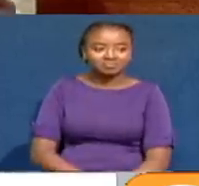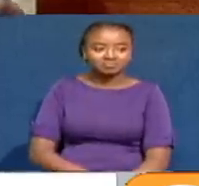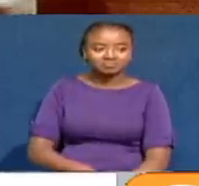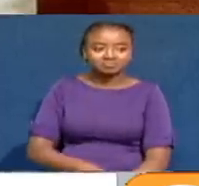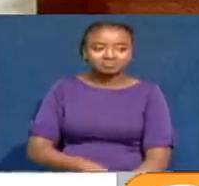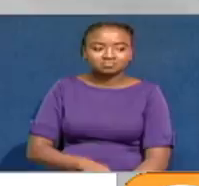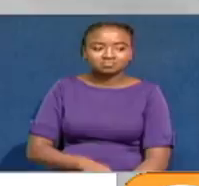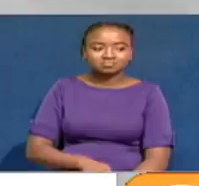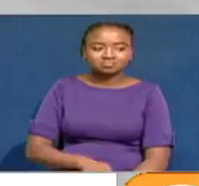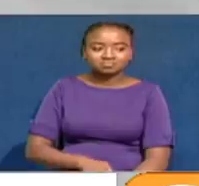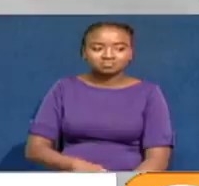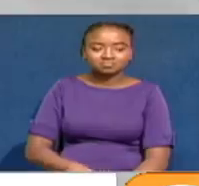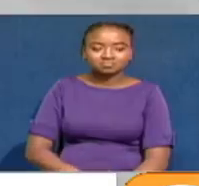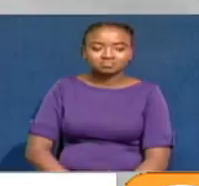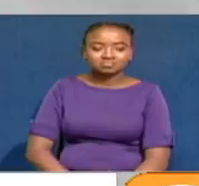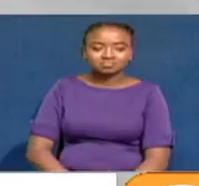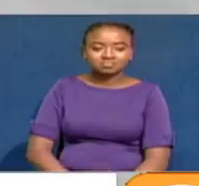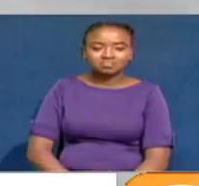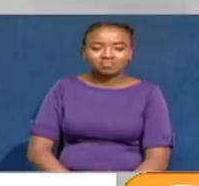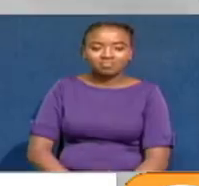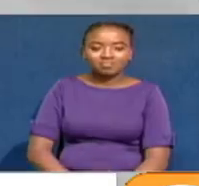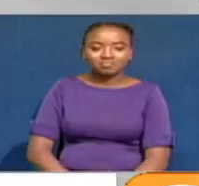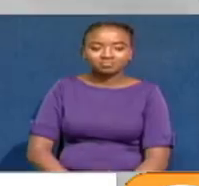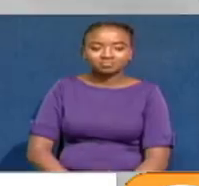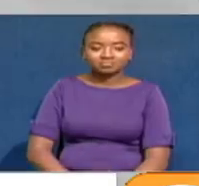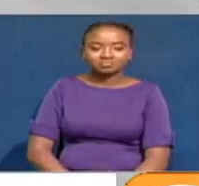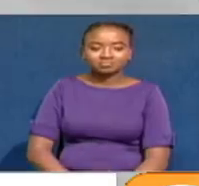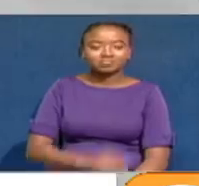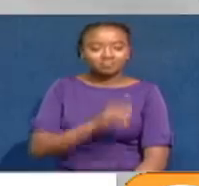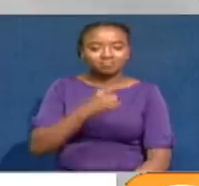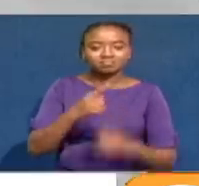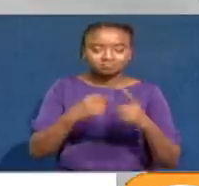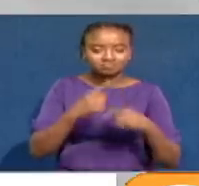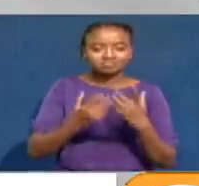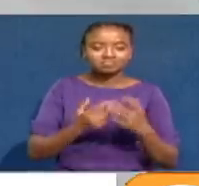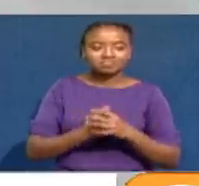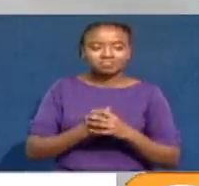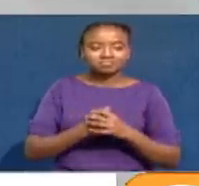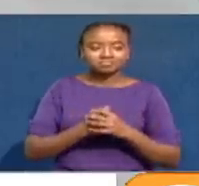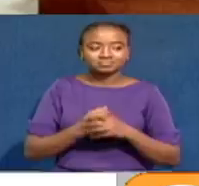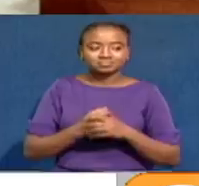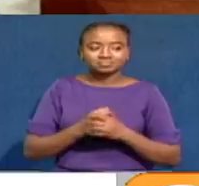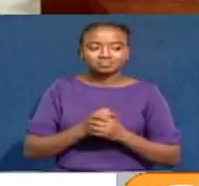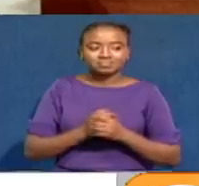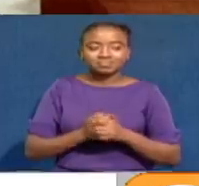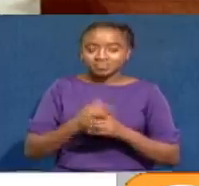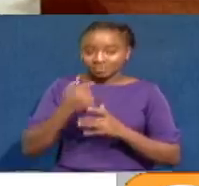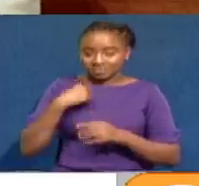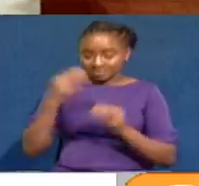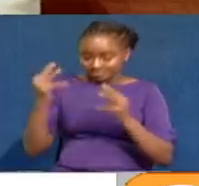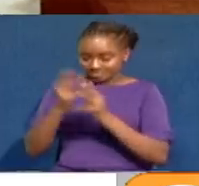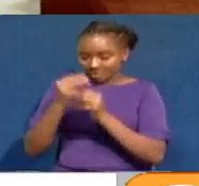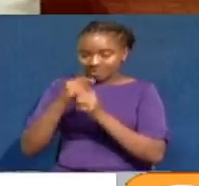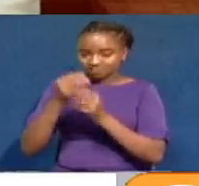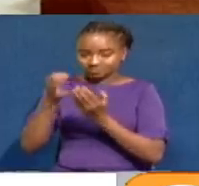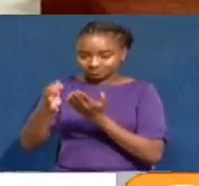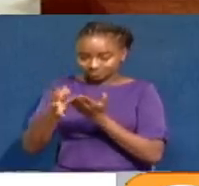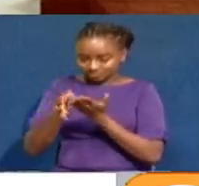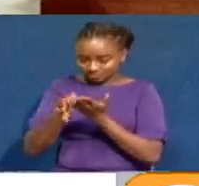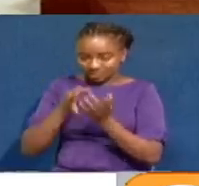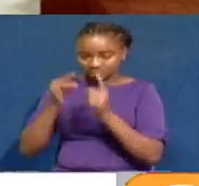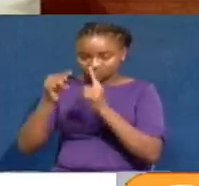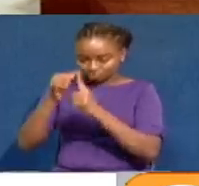this. How does that serve his course? Now, can I talk or... Finish. I give the tabulation of debt of this country, Jeff, because